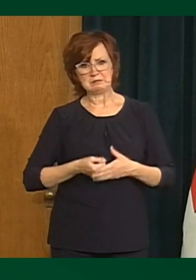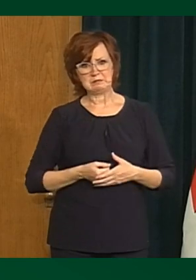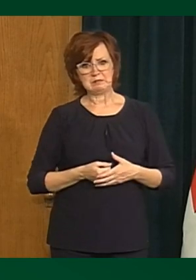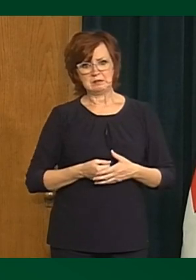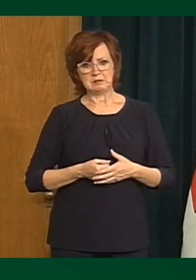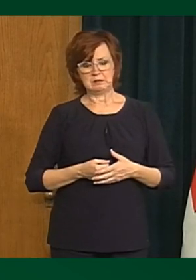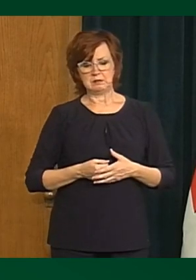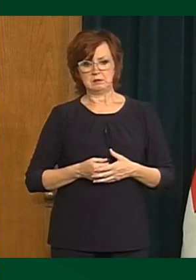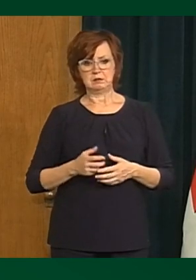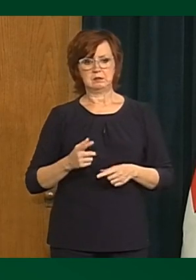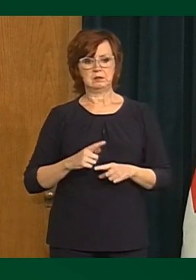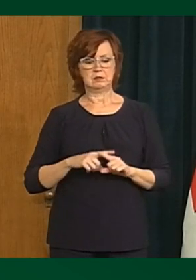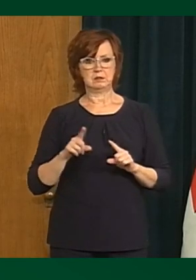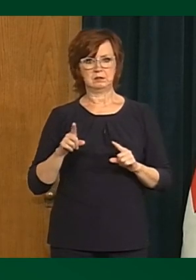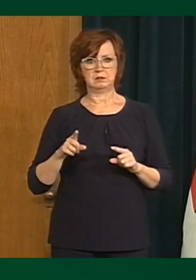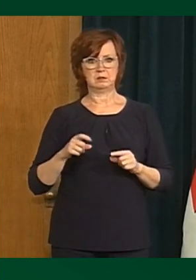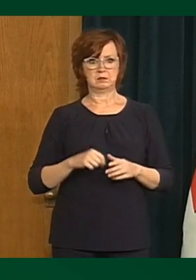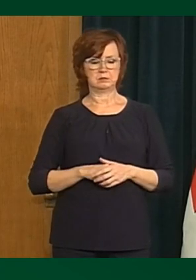have too many